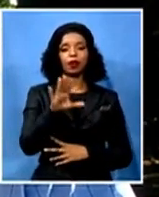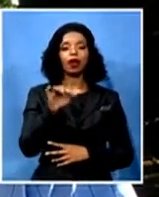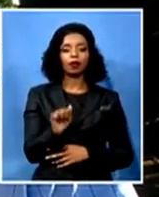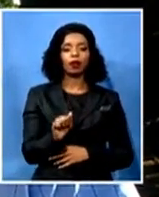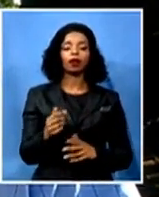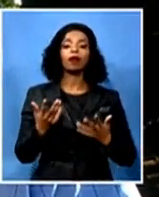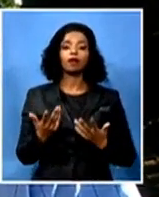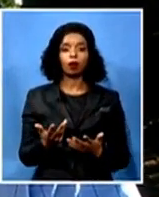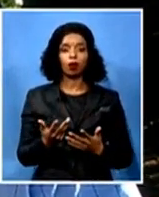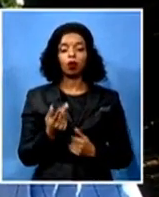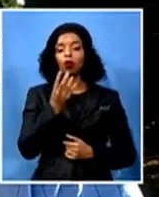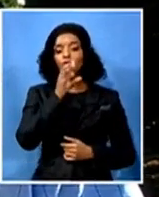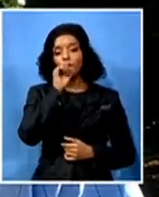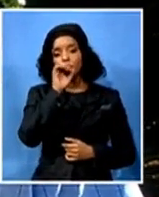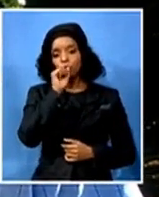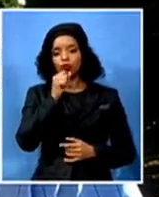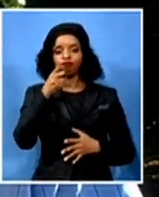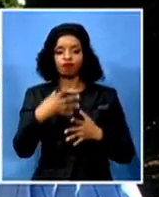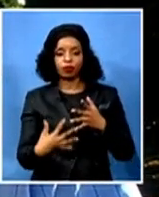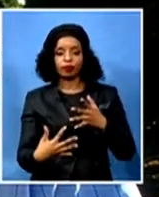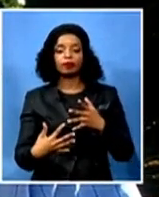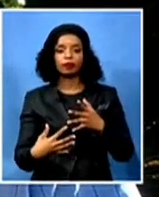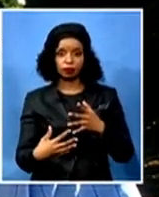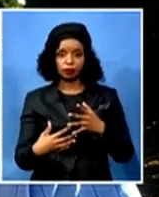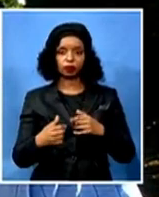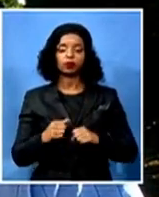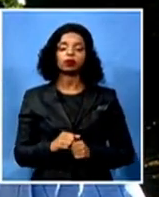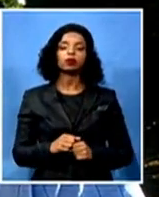technically, also market access,